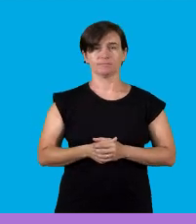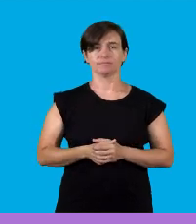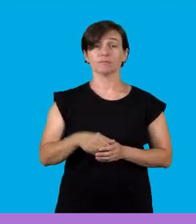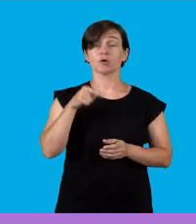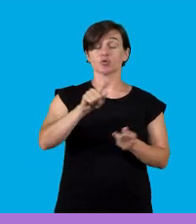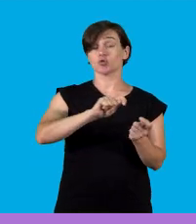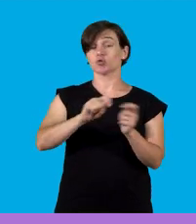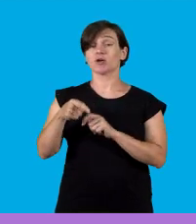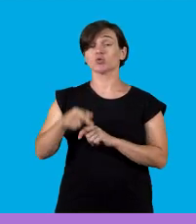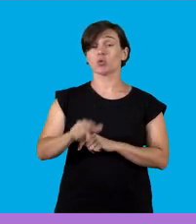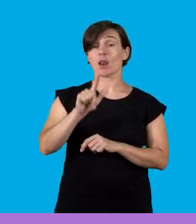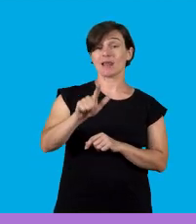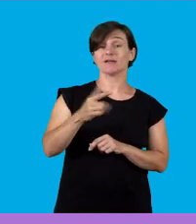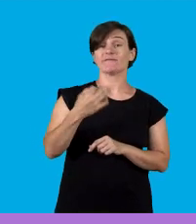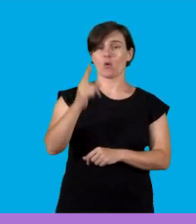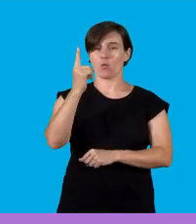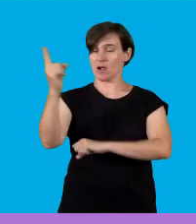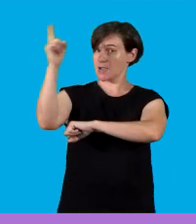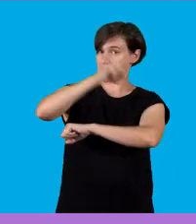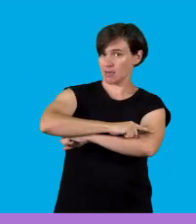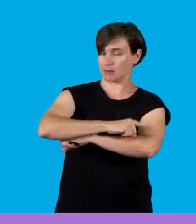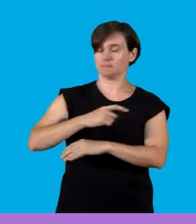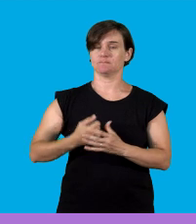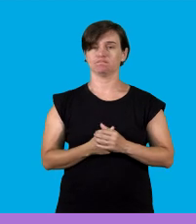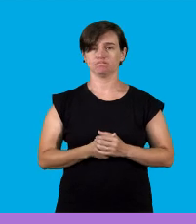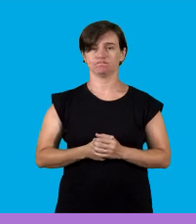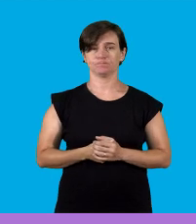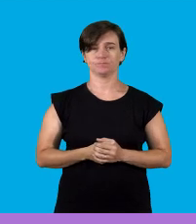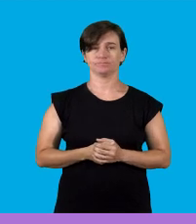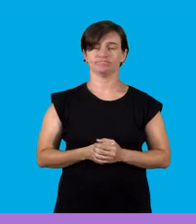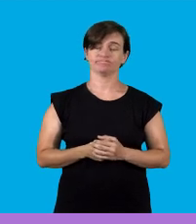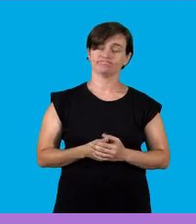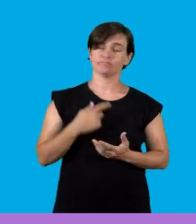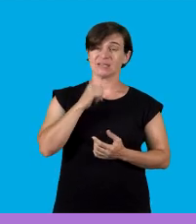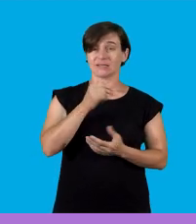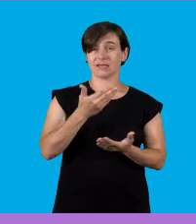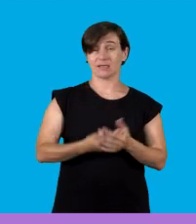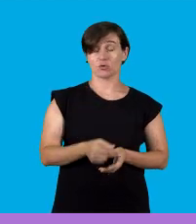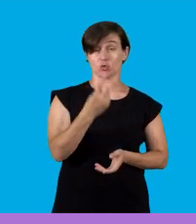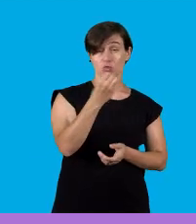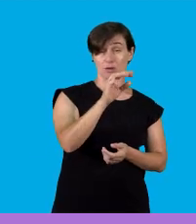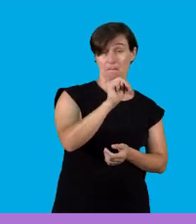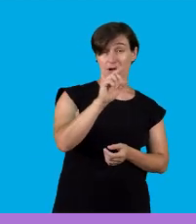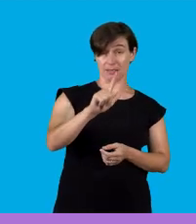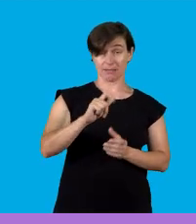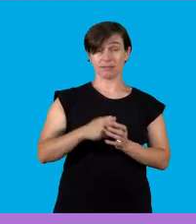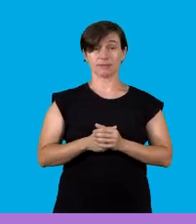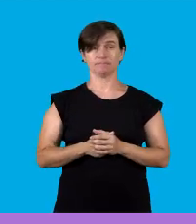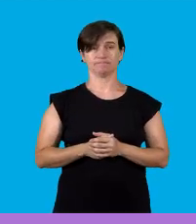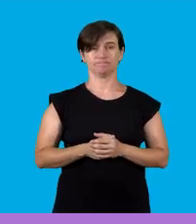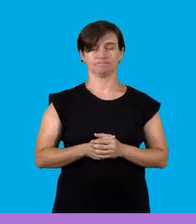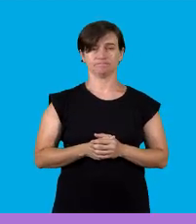to liters per day, right? So looking at this, I can say 20